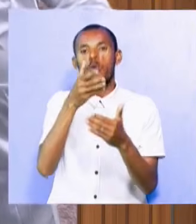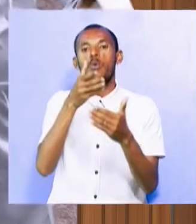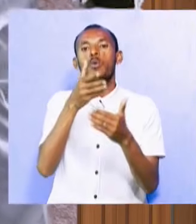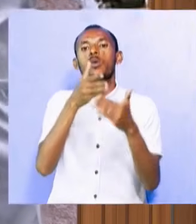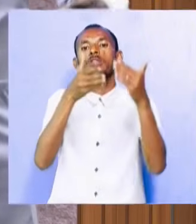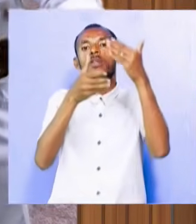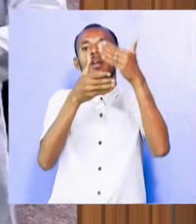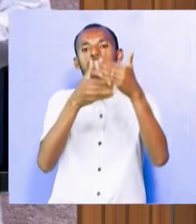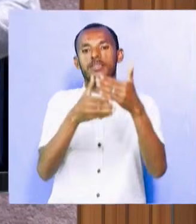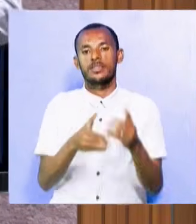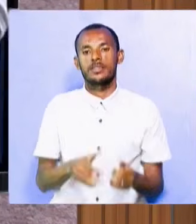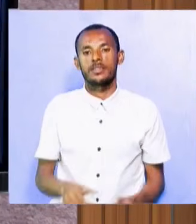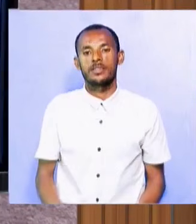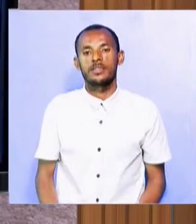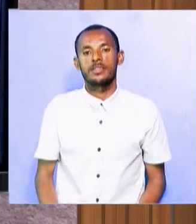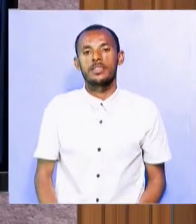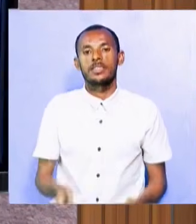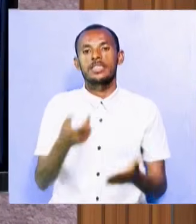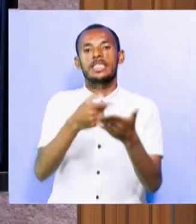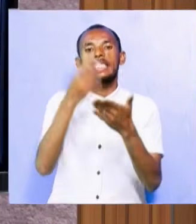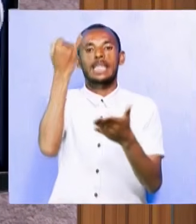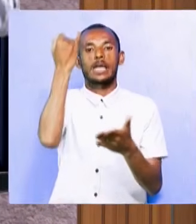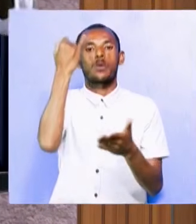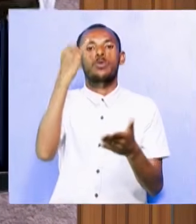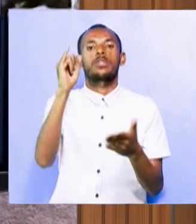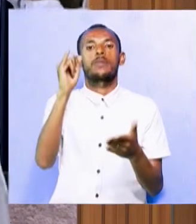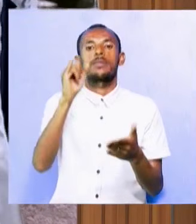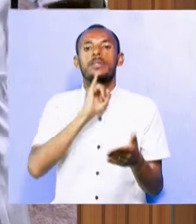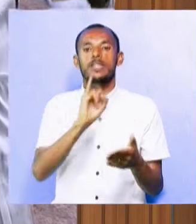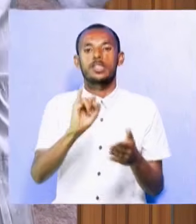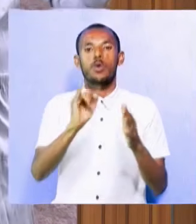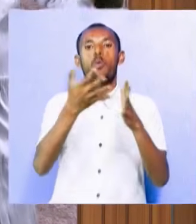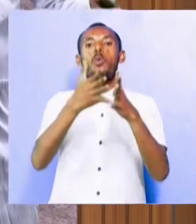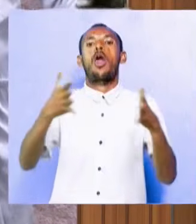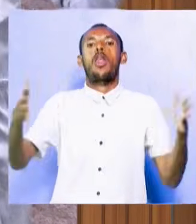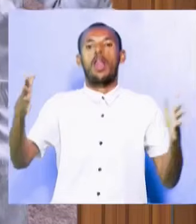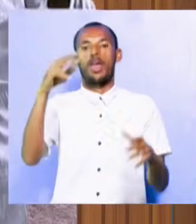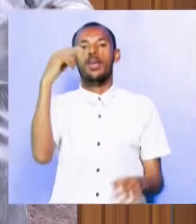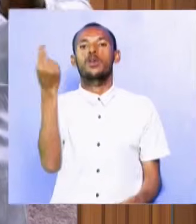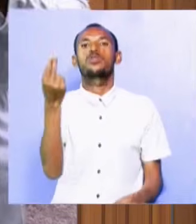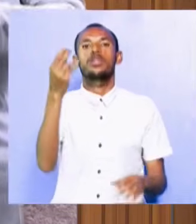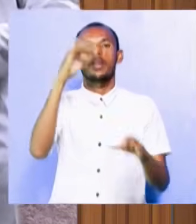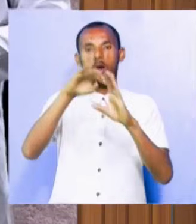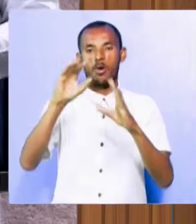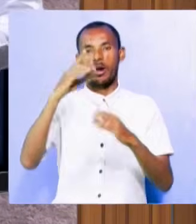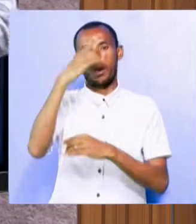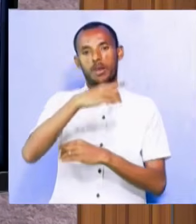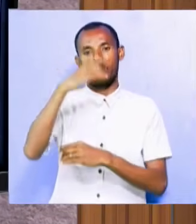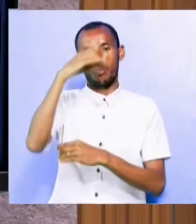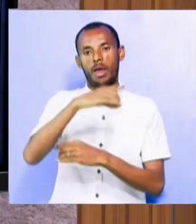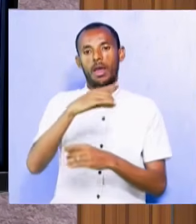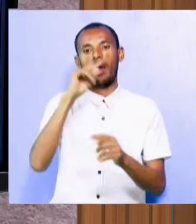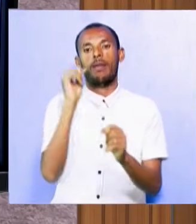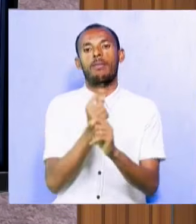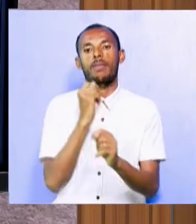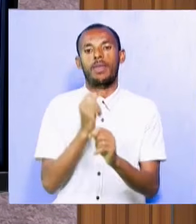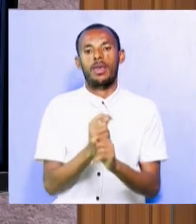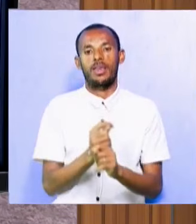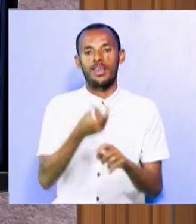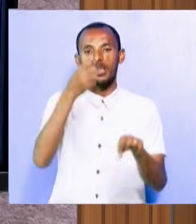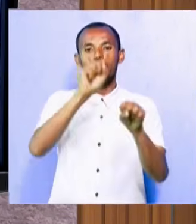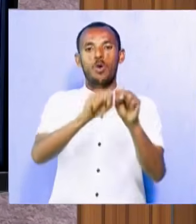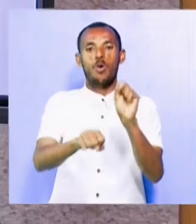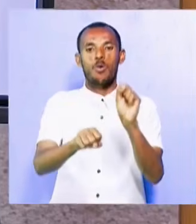construction. So this concept is widely used in our day-to-day activity.